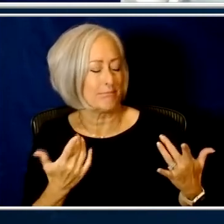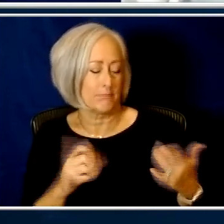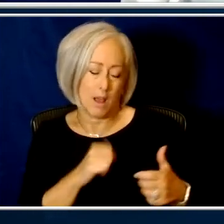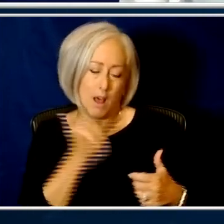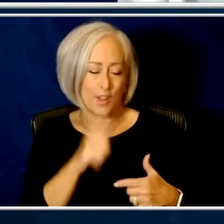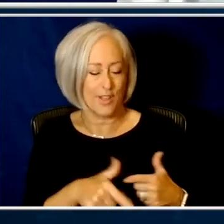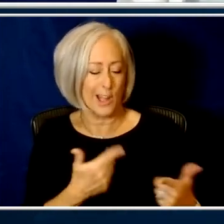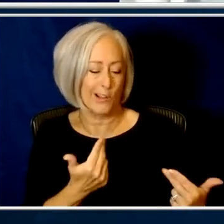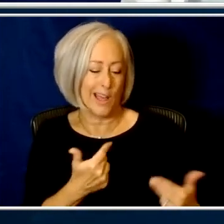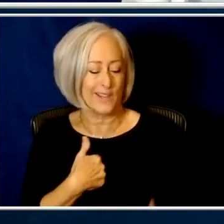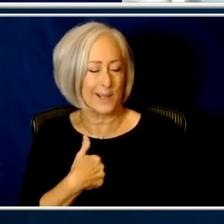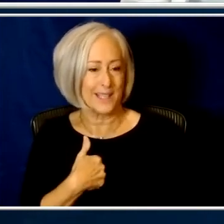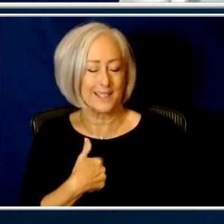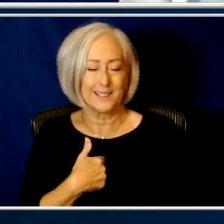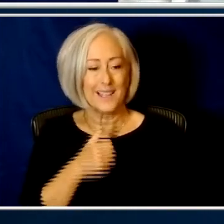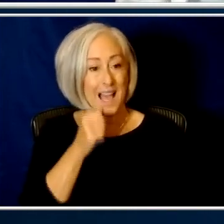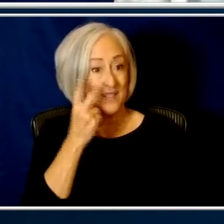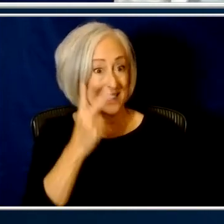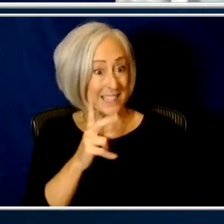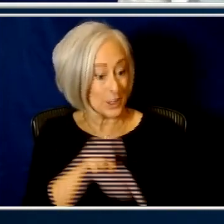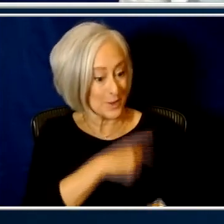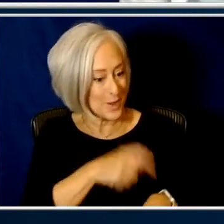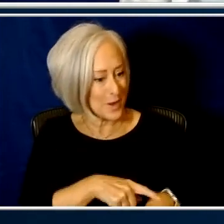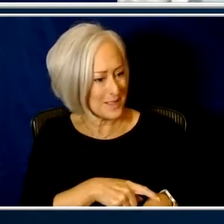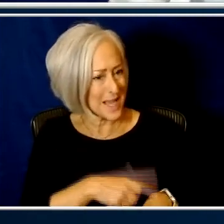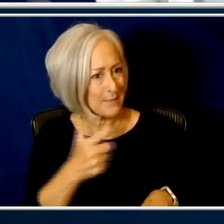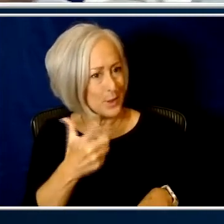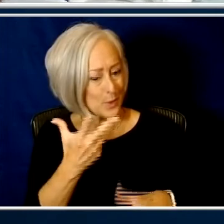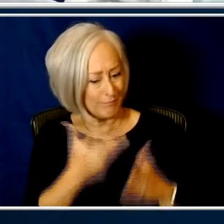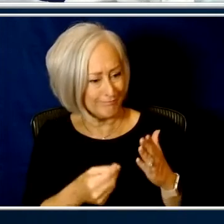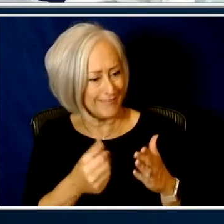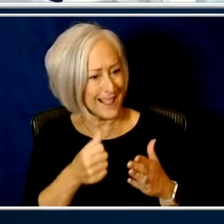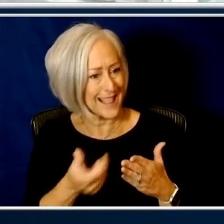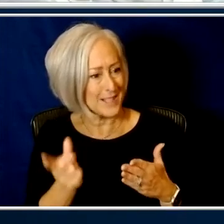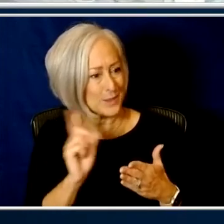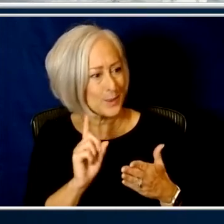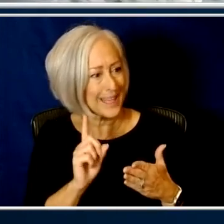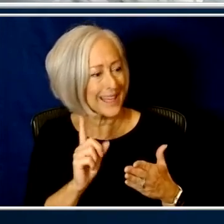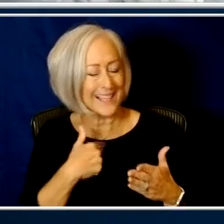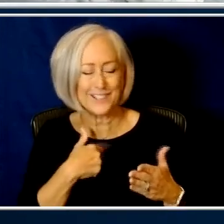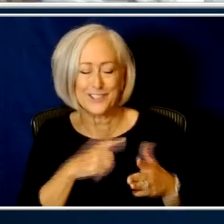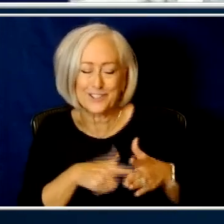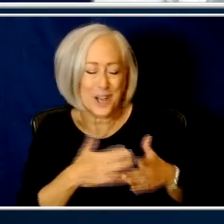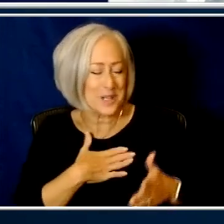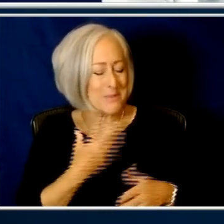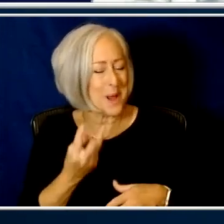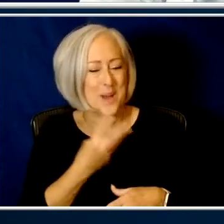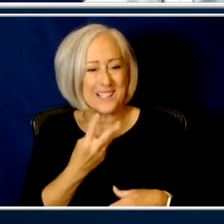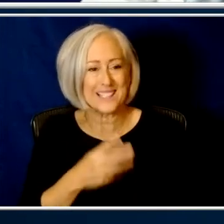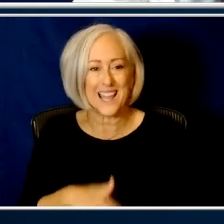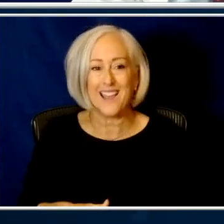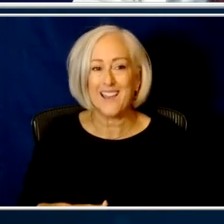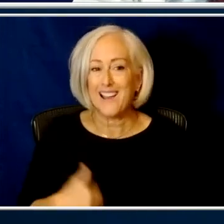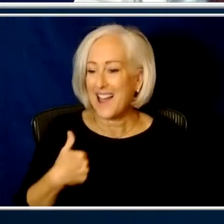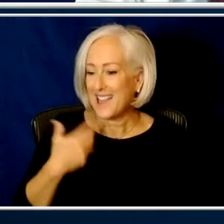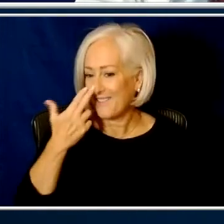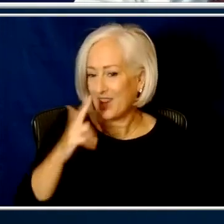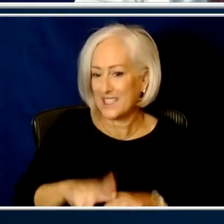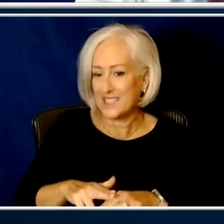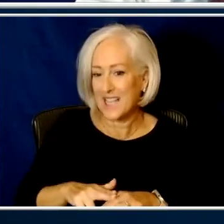shot is due in occupational health by October 31st. So if you did get it outside of the health system, please let us know so we can get that into